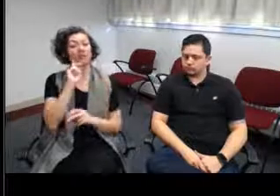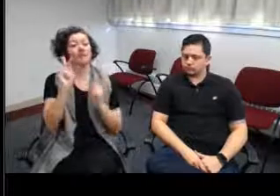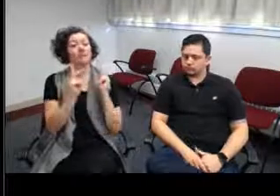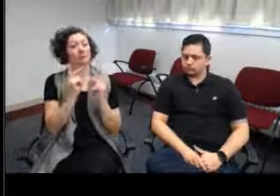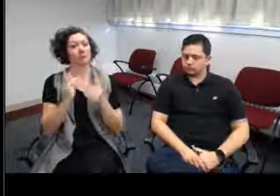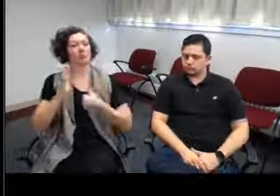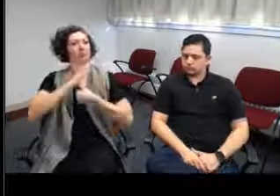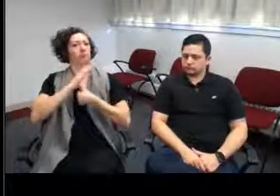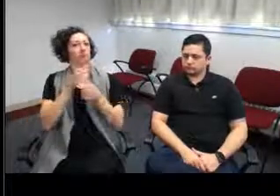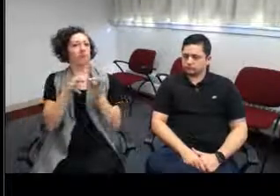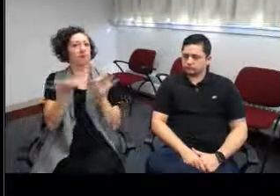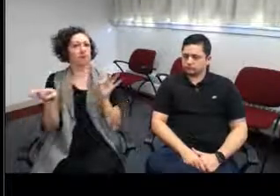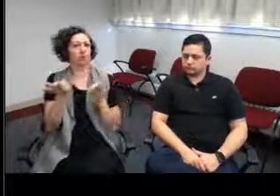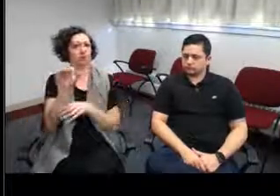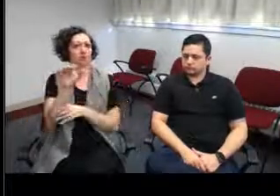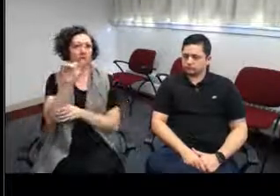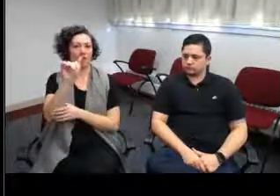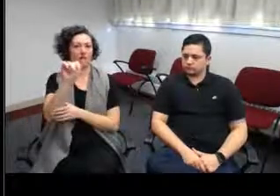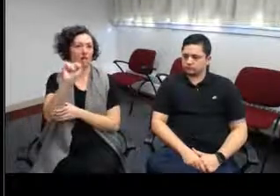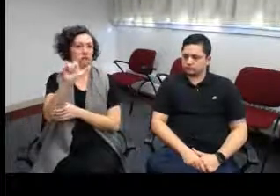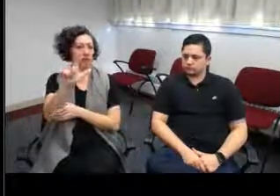So, like Alex just mentioned,